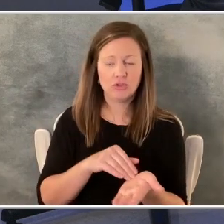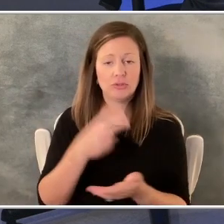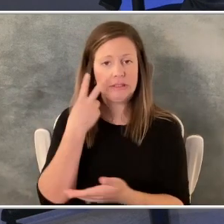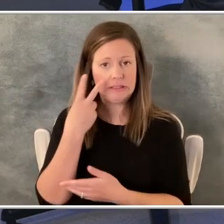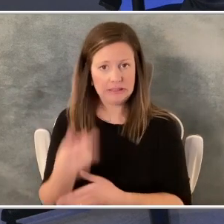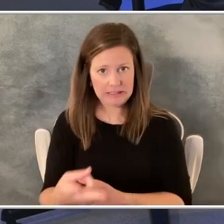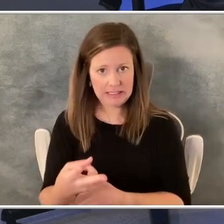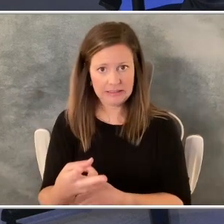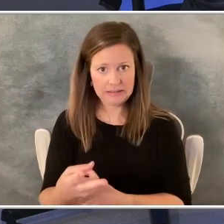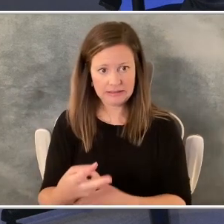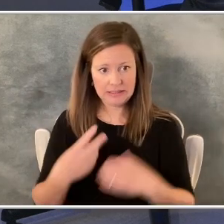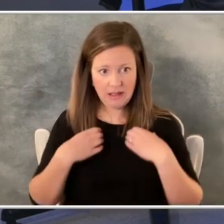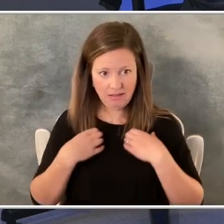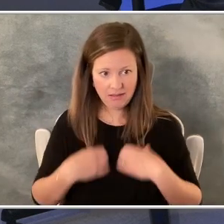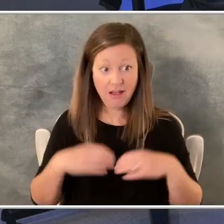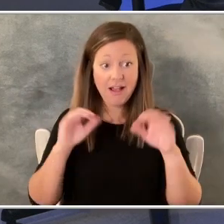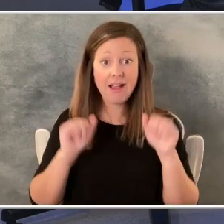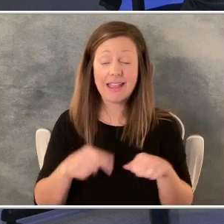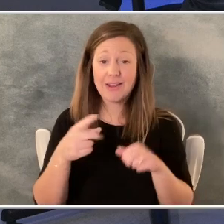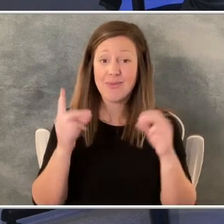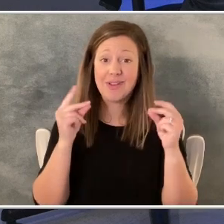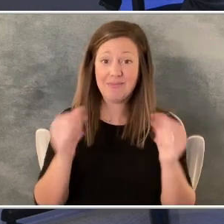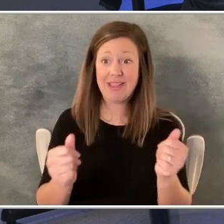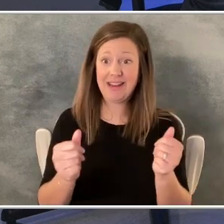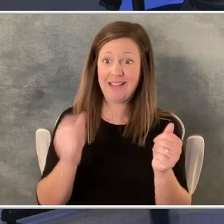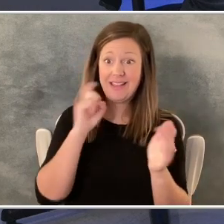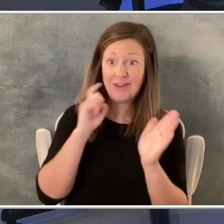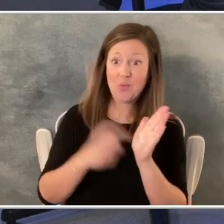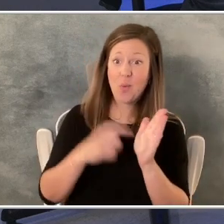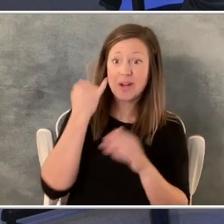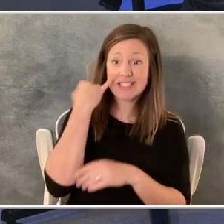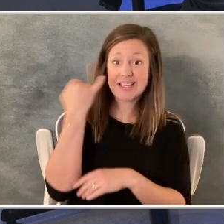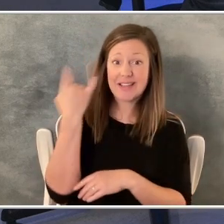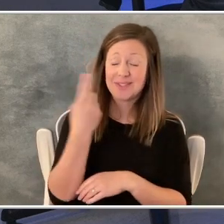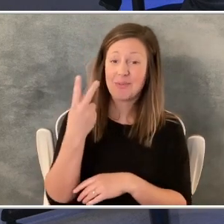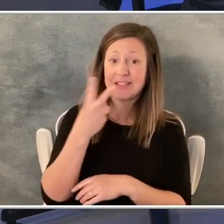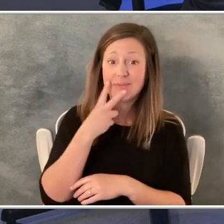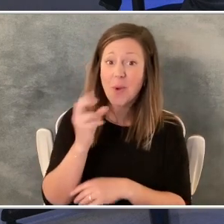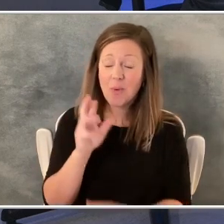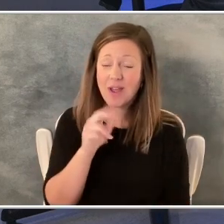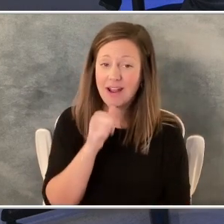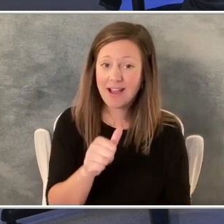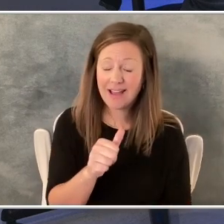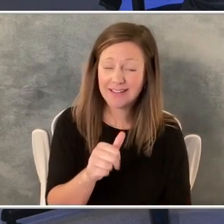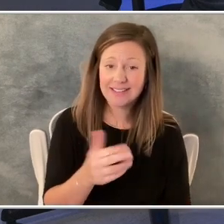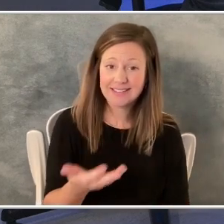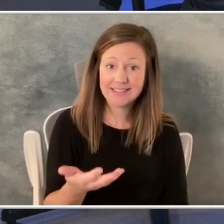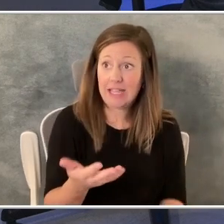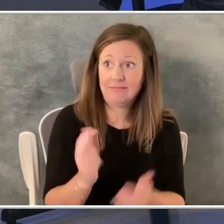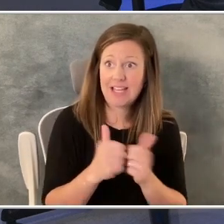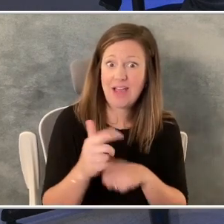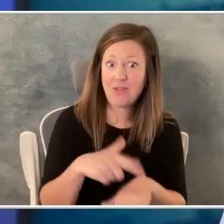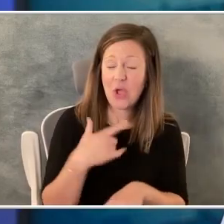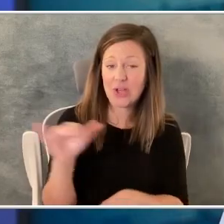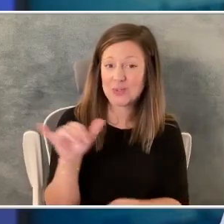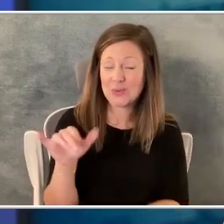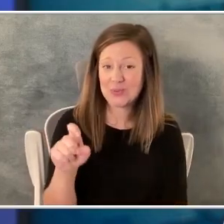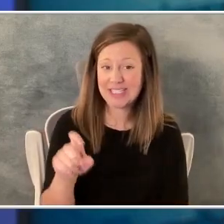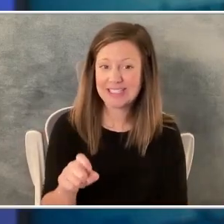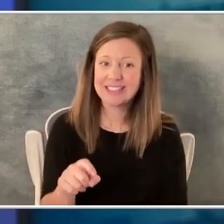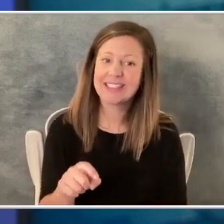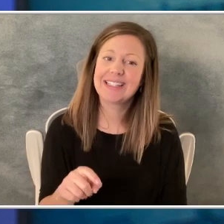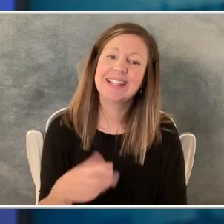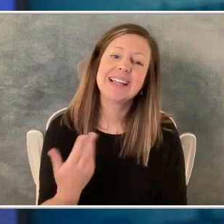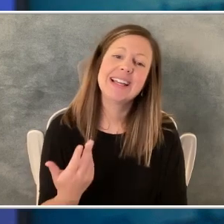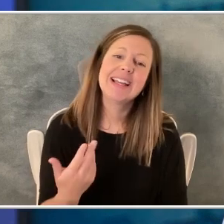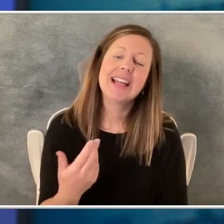lung, can you immediately tell that somebody is a smoker, or can you tell like how long? 5 years, 10 years, 20 years? No, you can